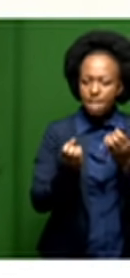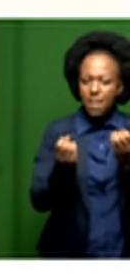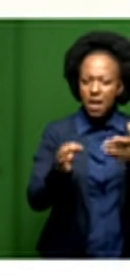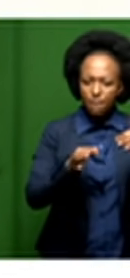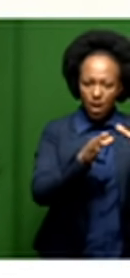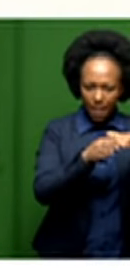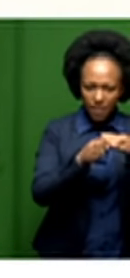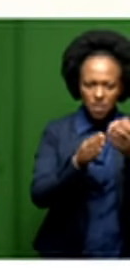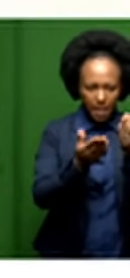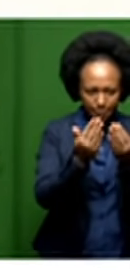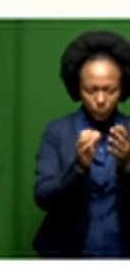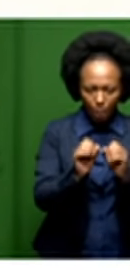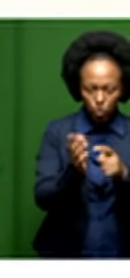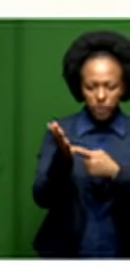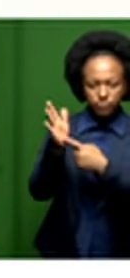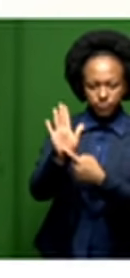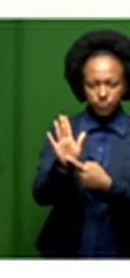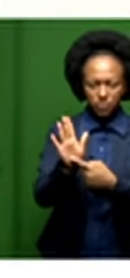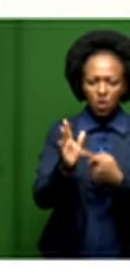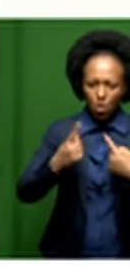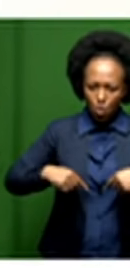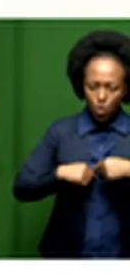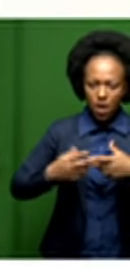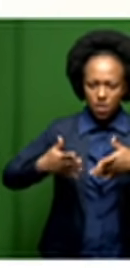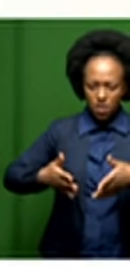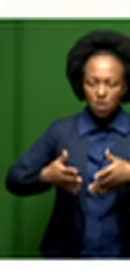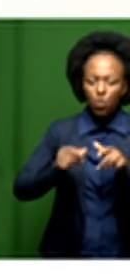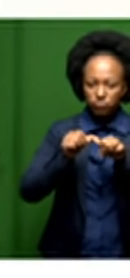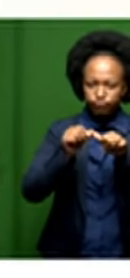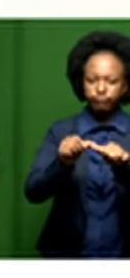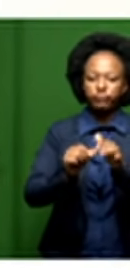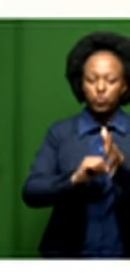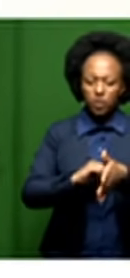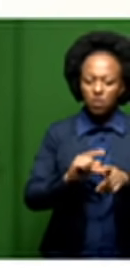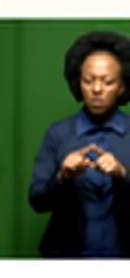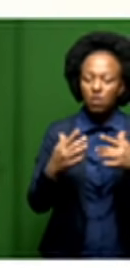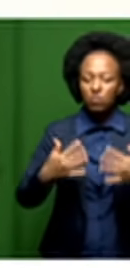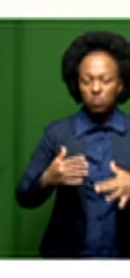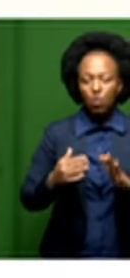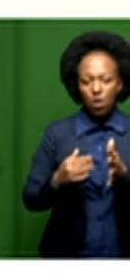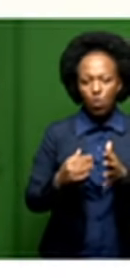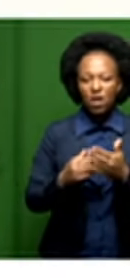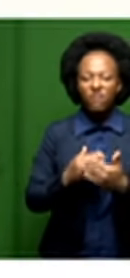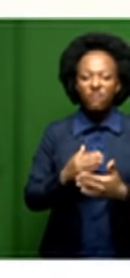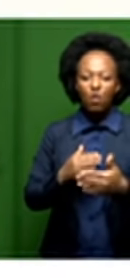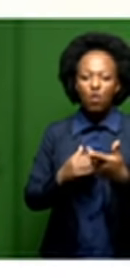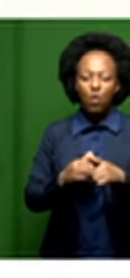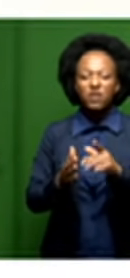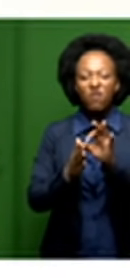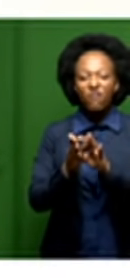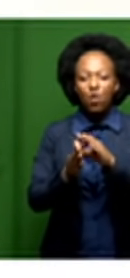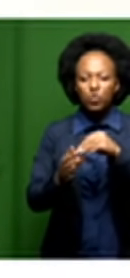the say as they can, and that's what we're here for, and we'll continue to do that, and very much so during the run-up to these